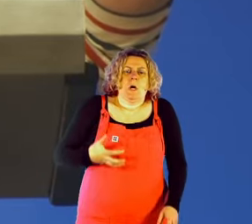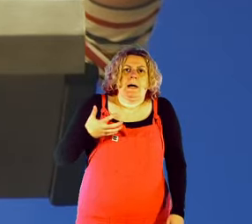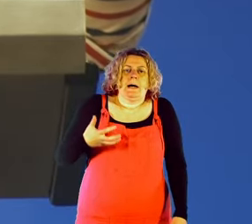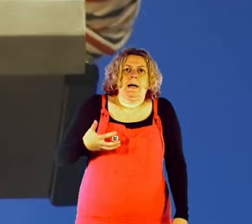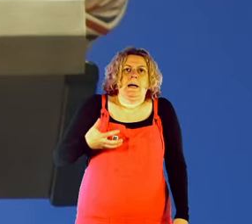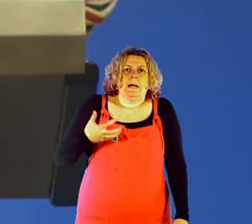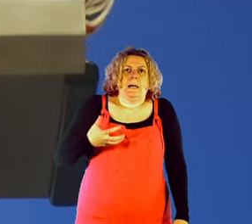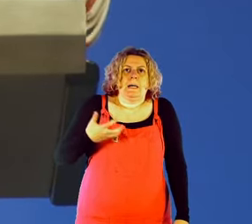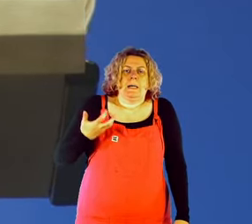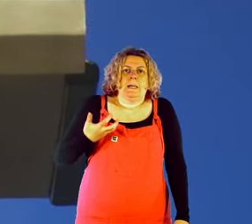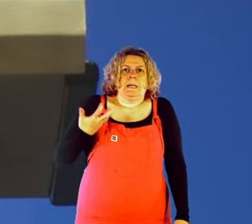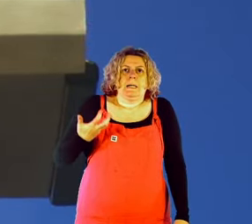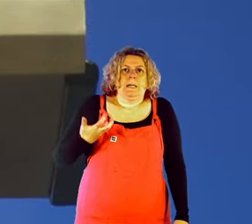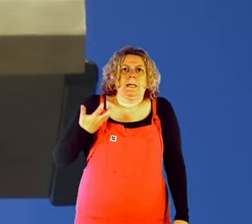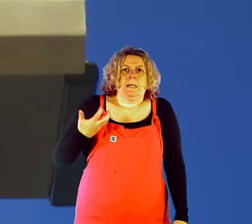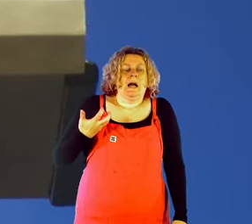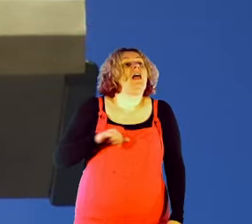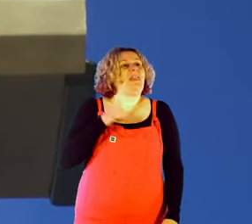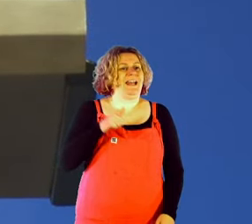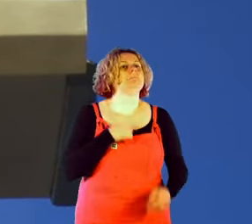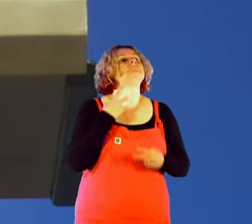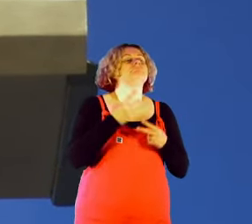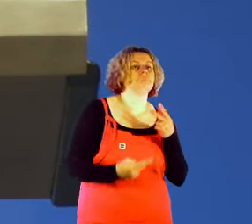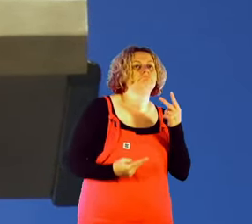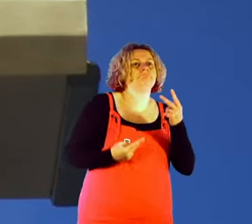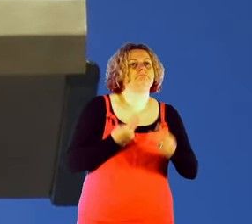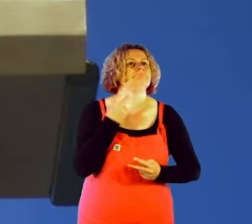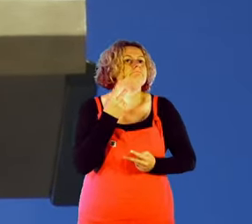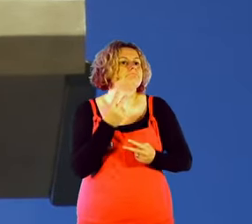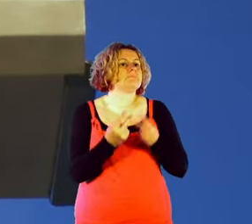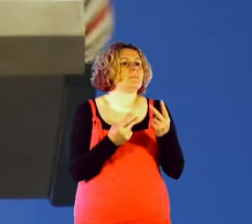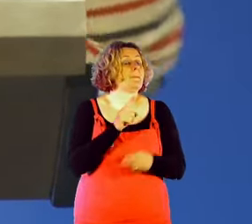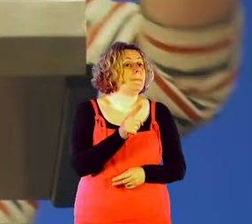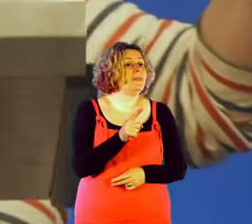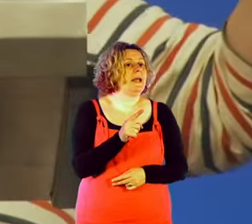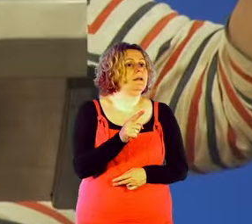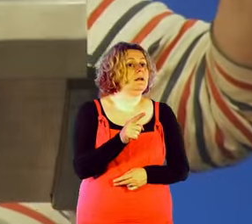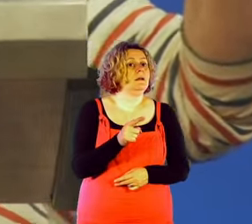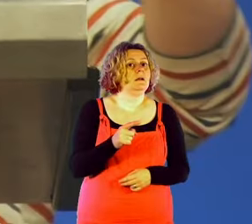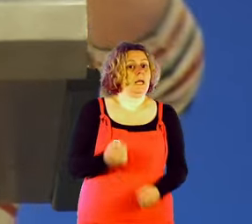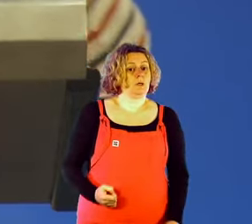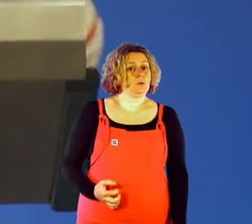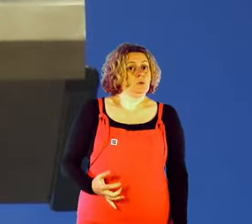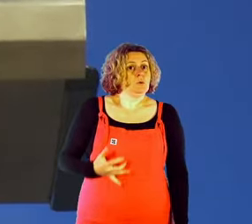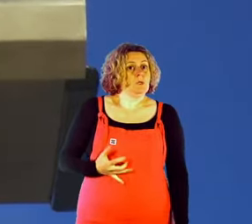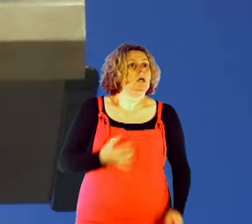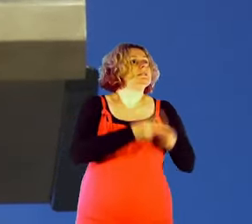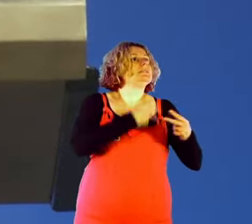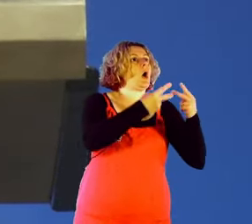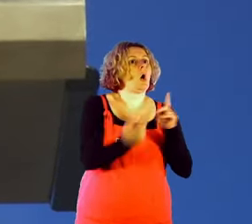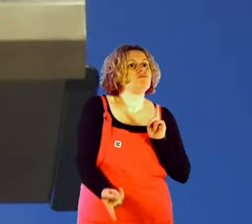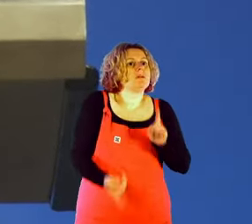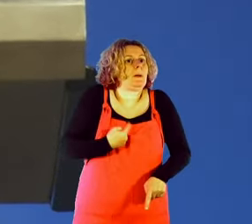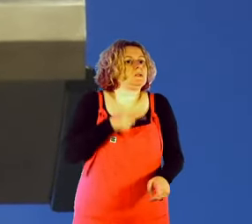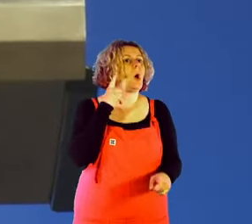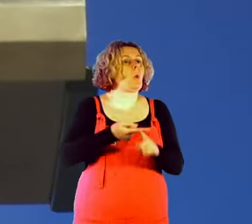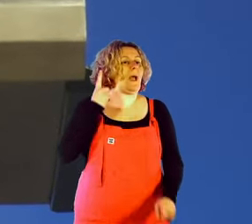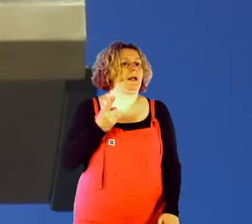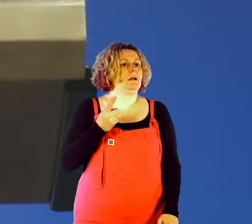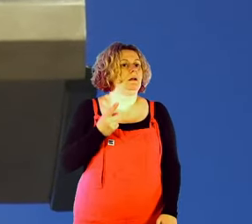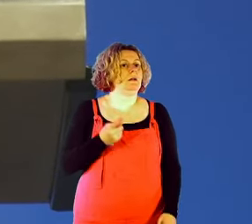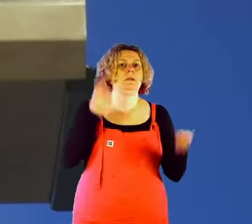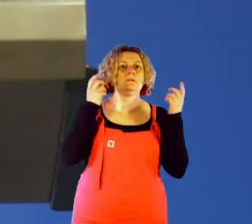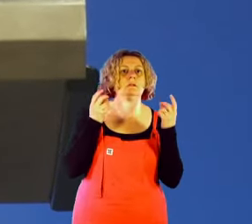song. And over time, that got much quicker. And I would start feeling, I'd be like, right, sing the song. Until eventually, my brain